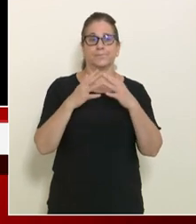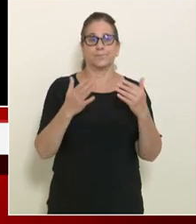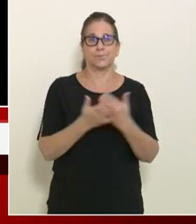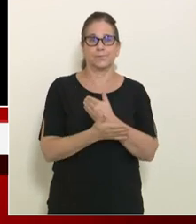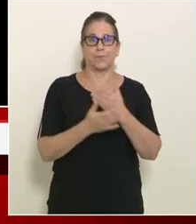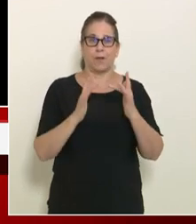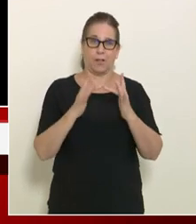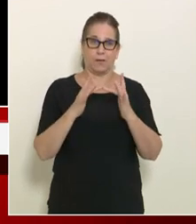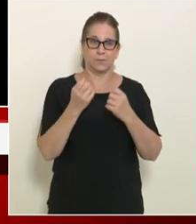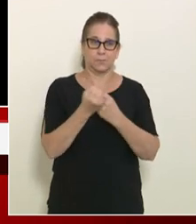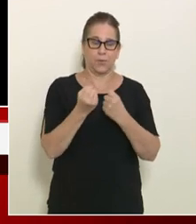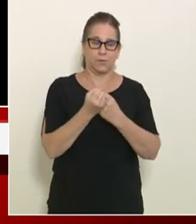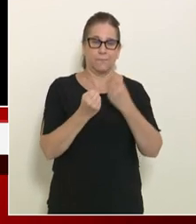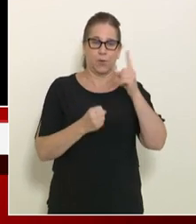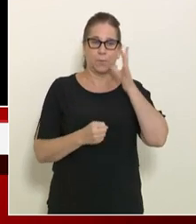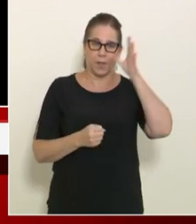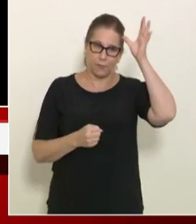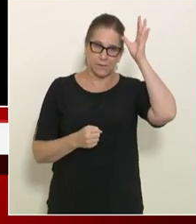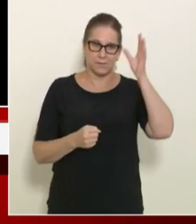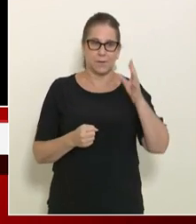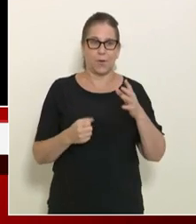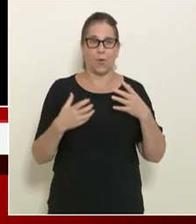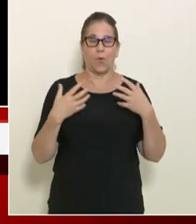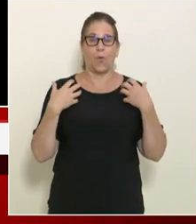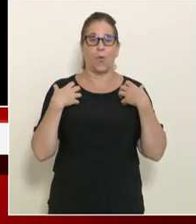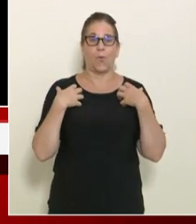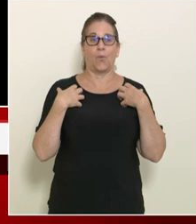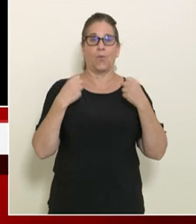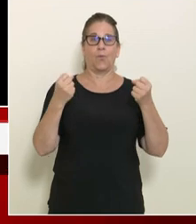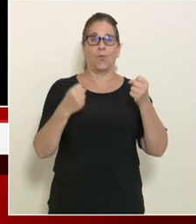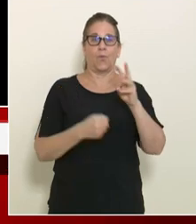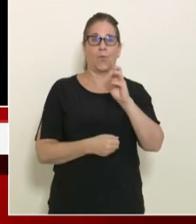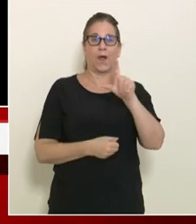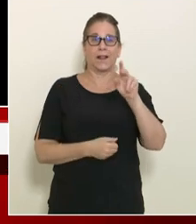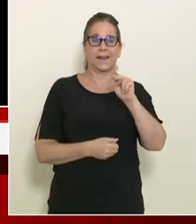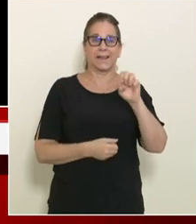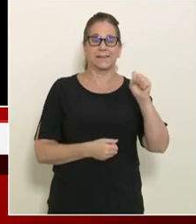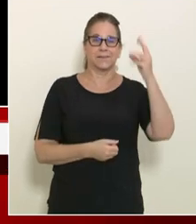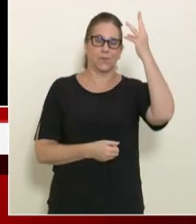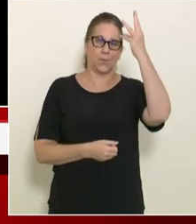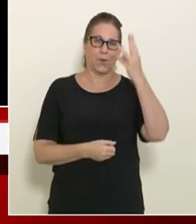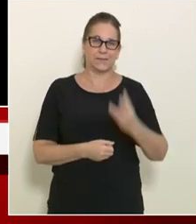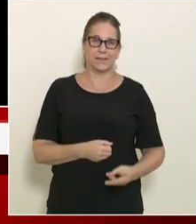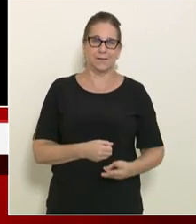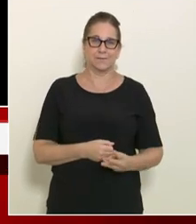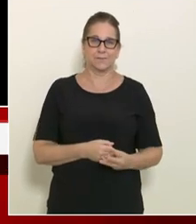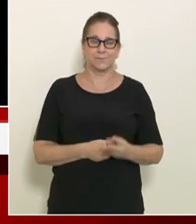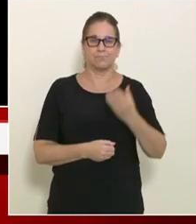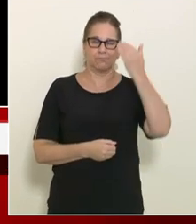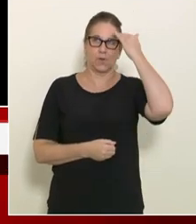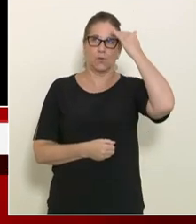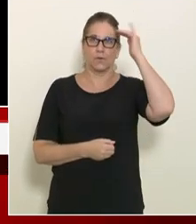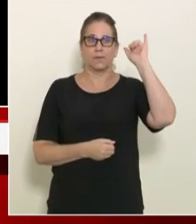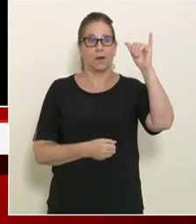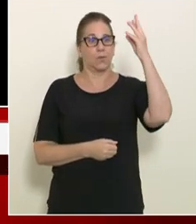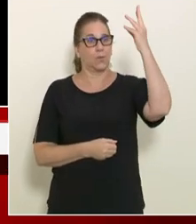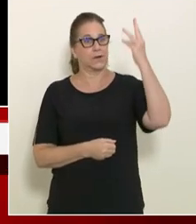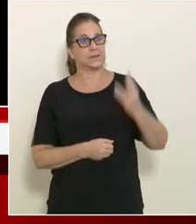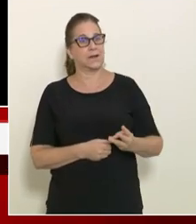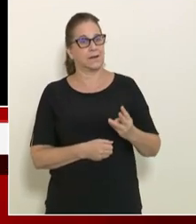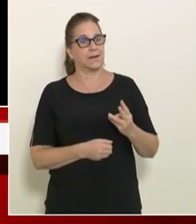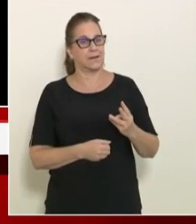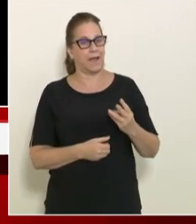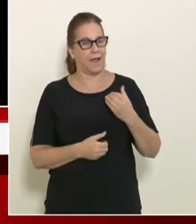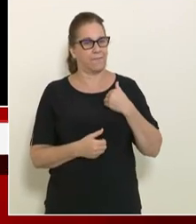It's called Wellness Wednesdays, which will be weekly, interactive, live, online parent